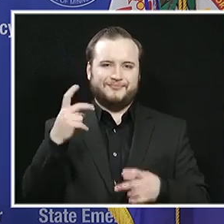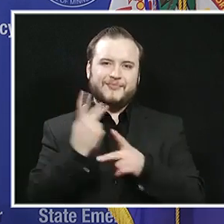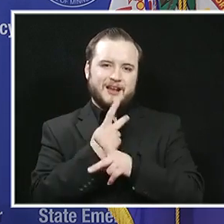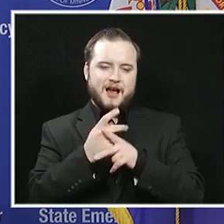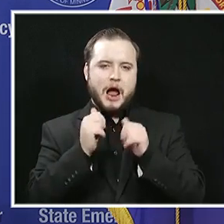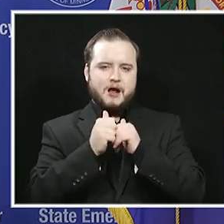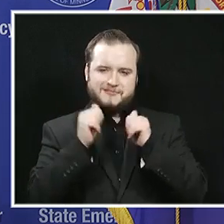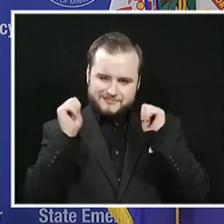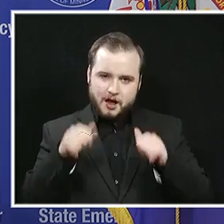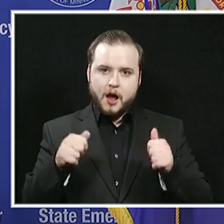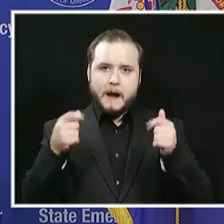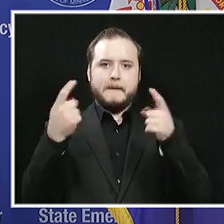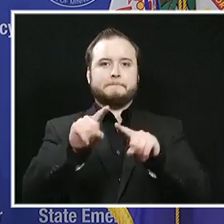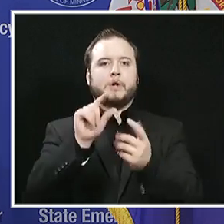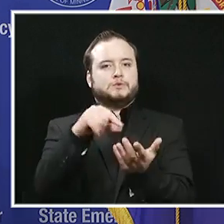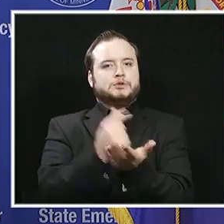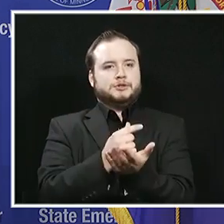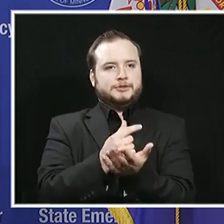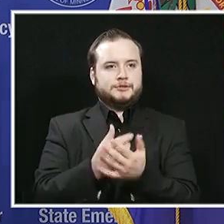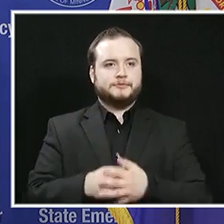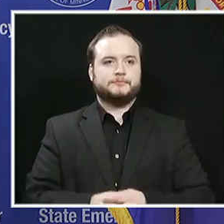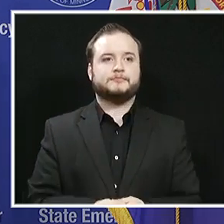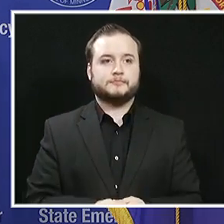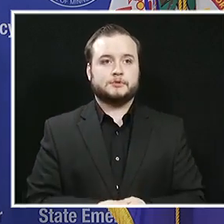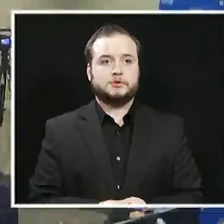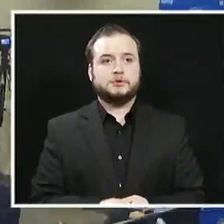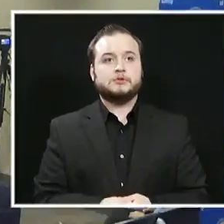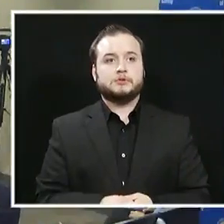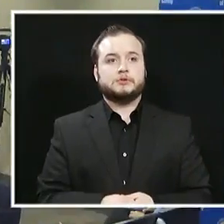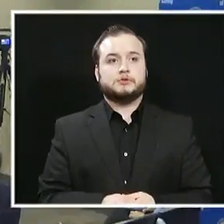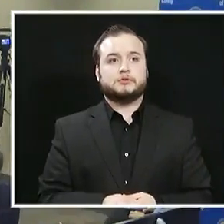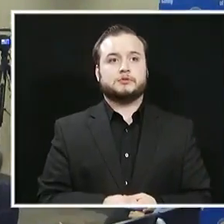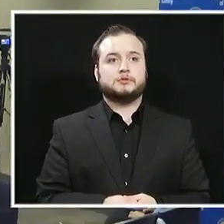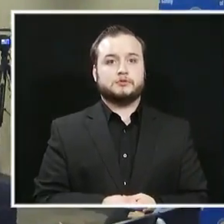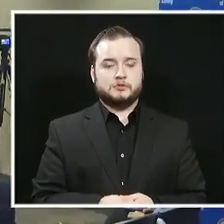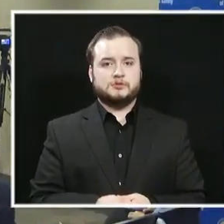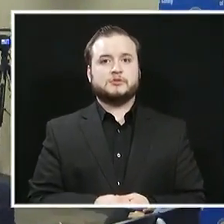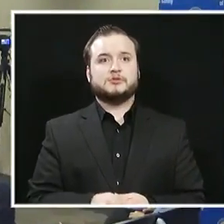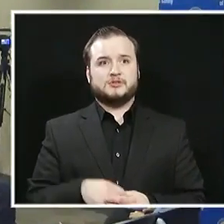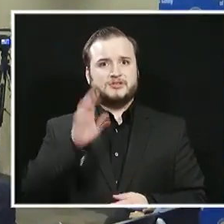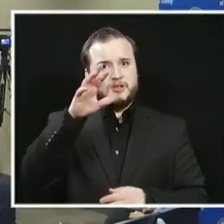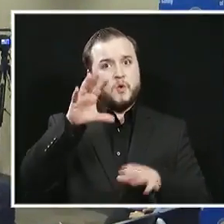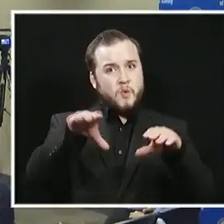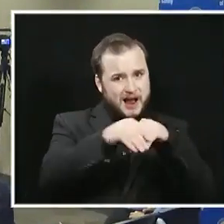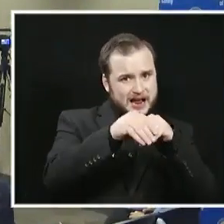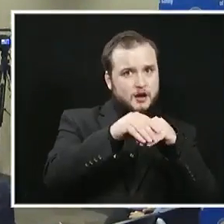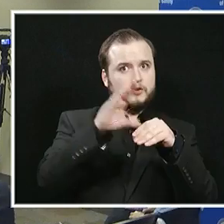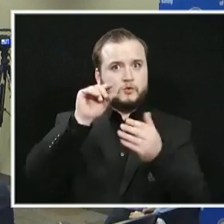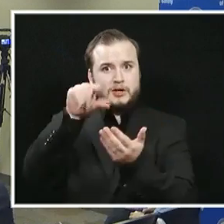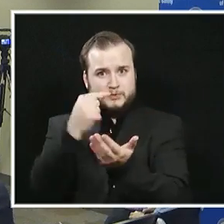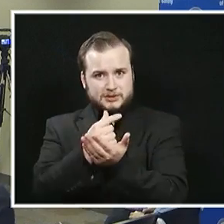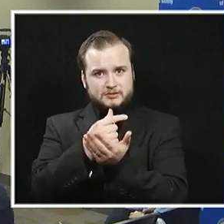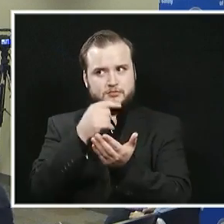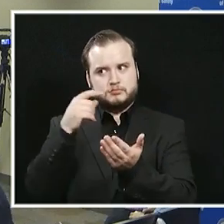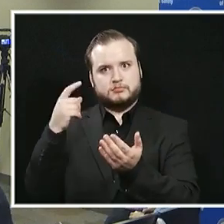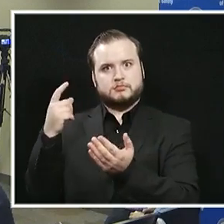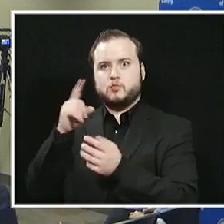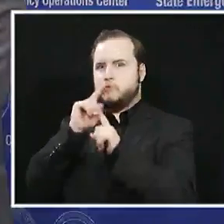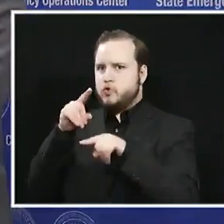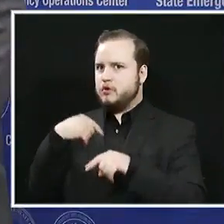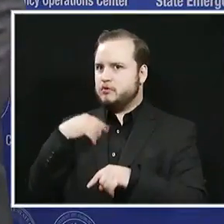both graduations and weddings? Because people want answers, and they're getting a lot of vagueness. No. Is there a chance there could be June weddings and yeah, June